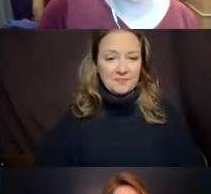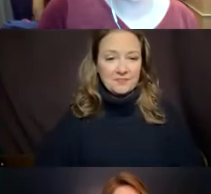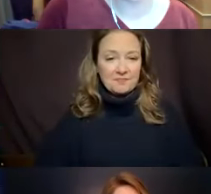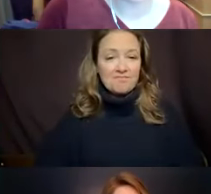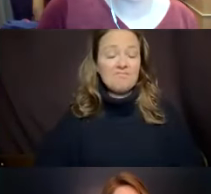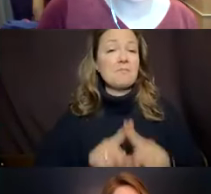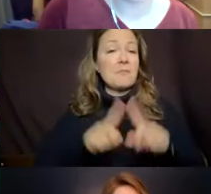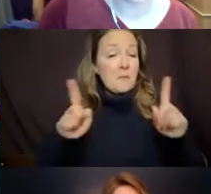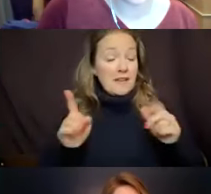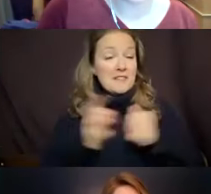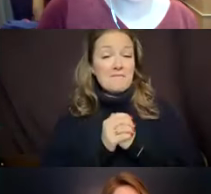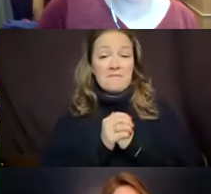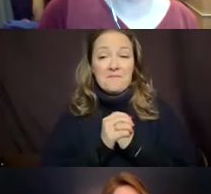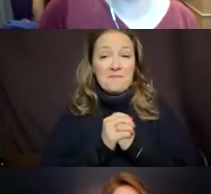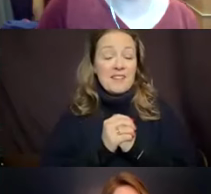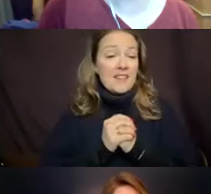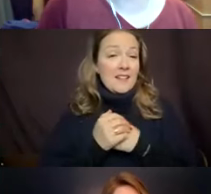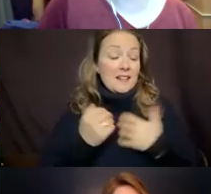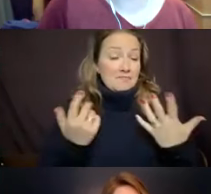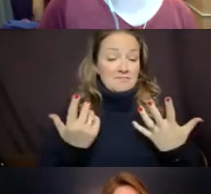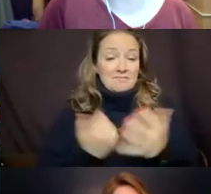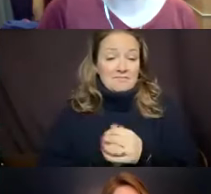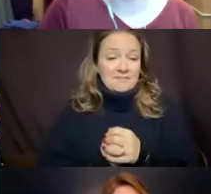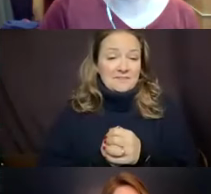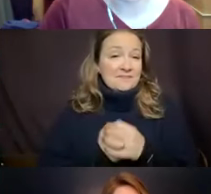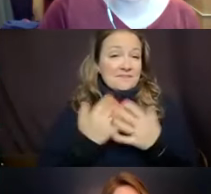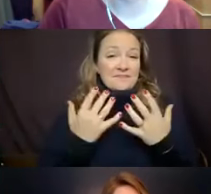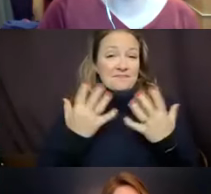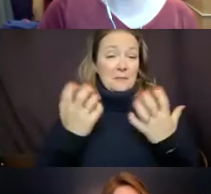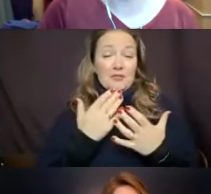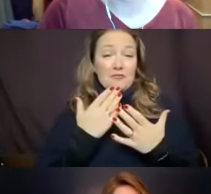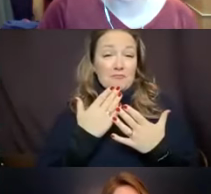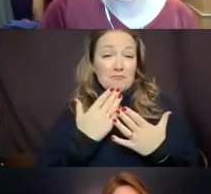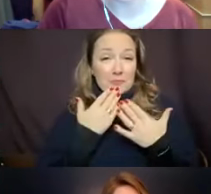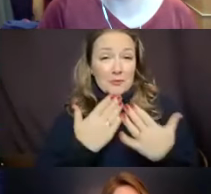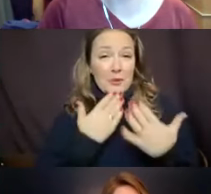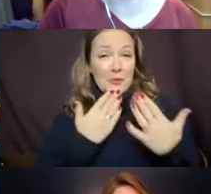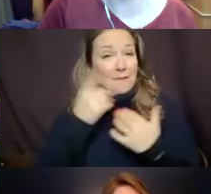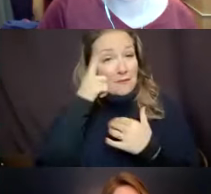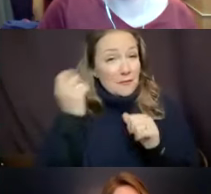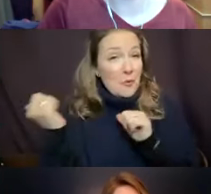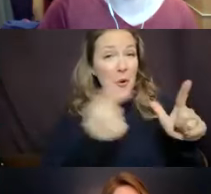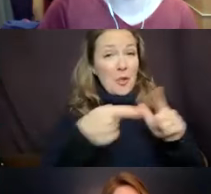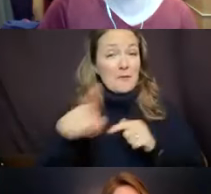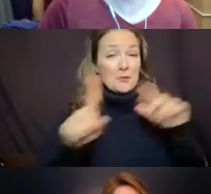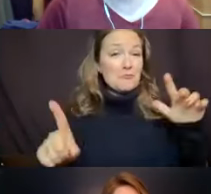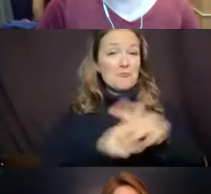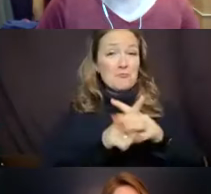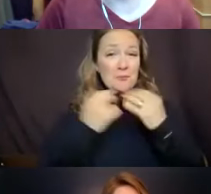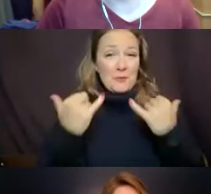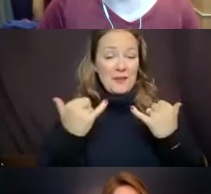But in the meantime, I am just so grateful to all of you for showing up